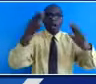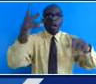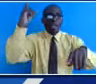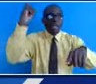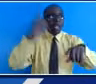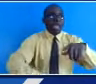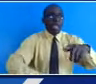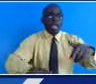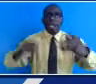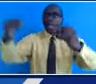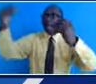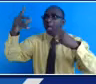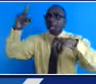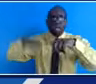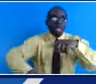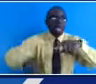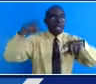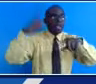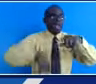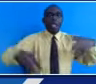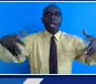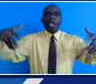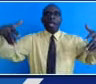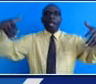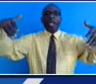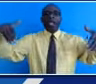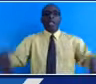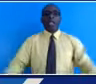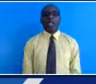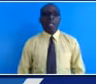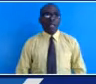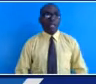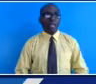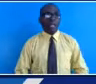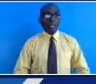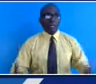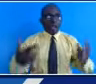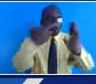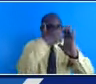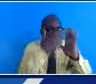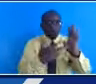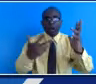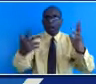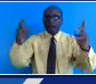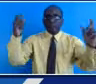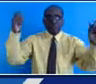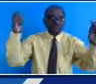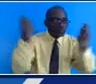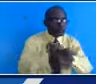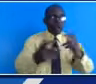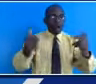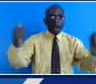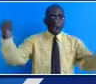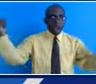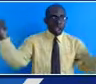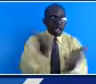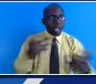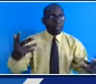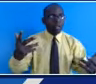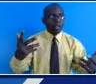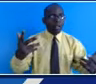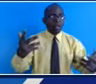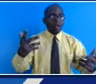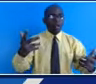thank God we had the office of this county executive here offering us clarification and information to help us maintain some sense of